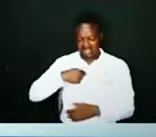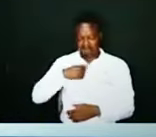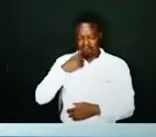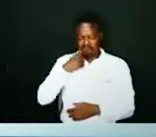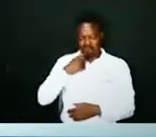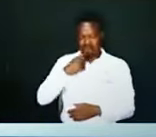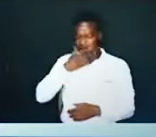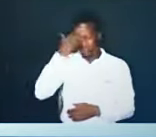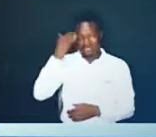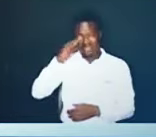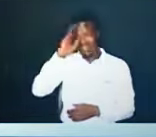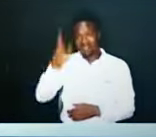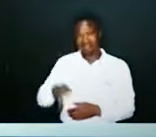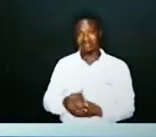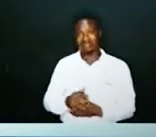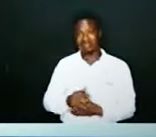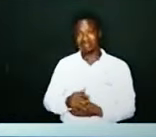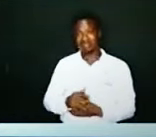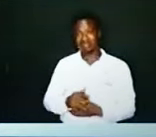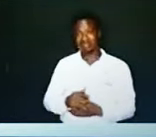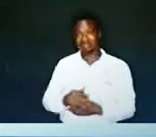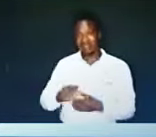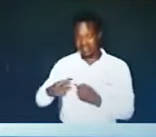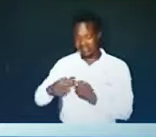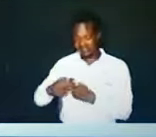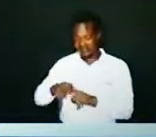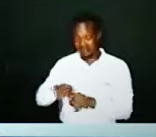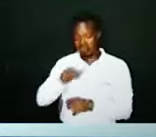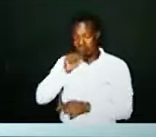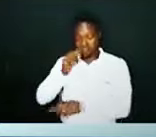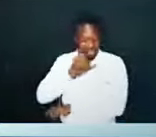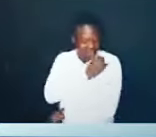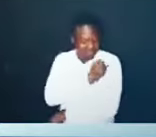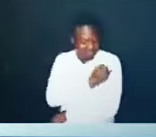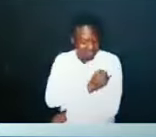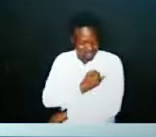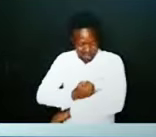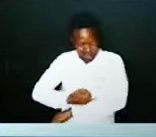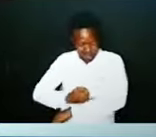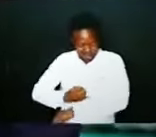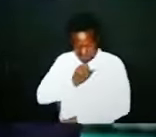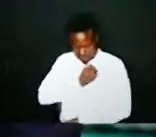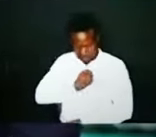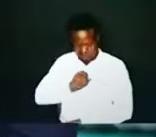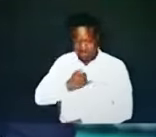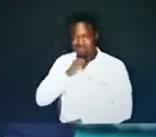see, the circumcision was not a tattoo.